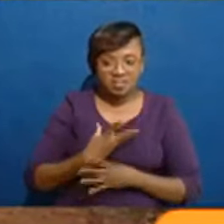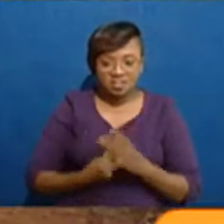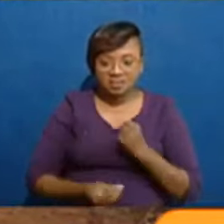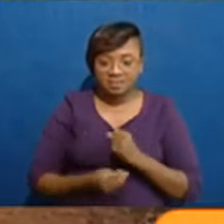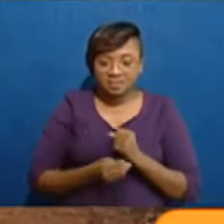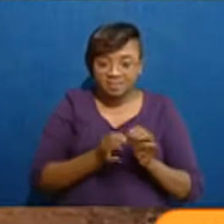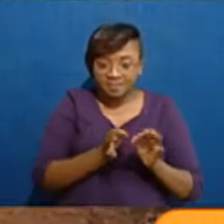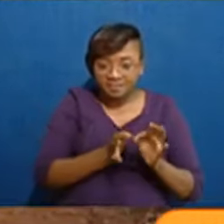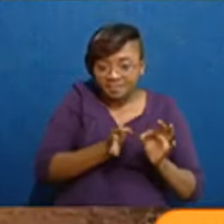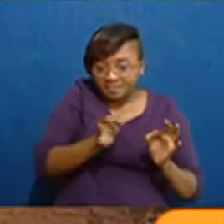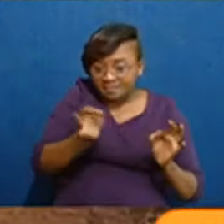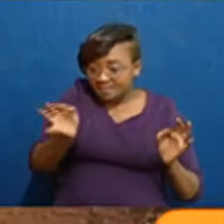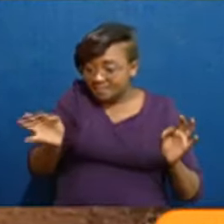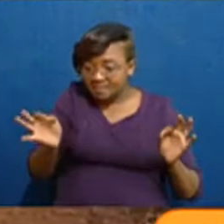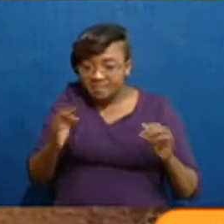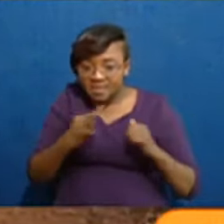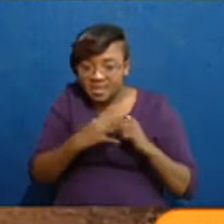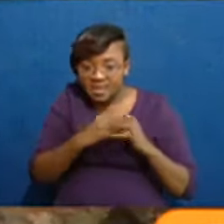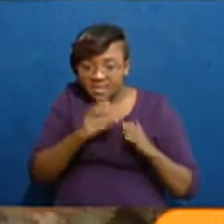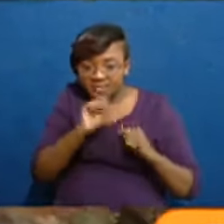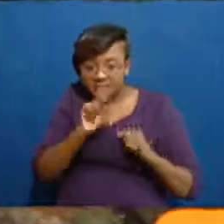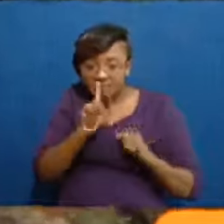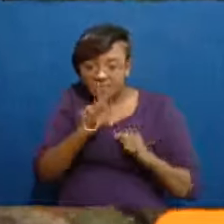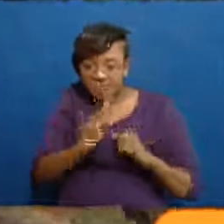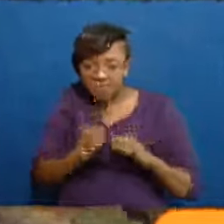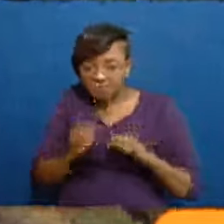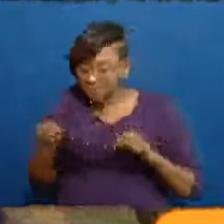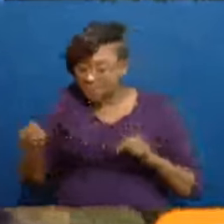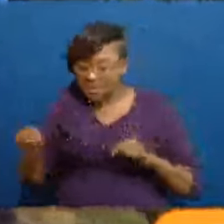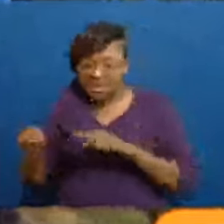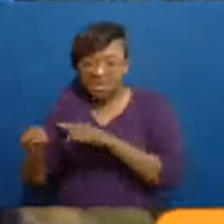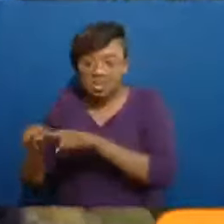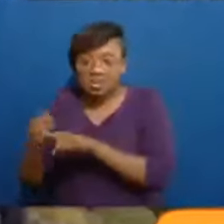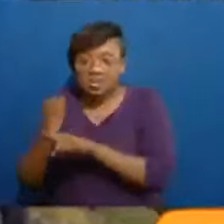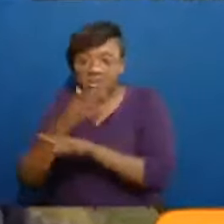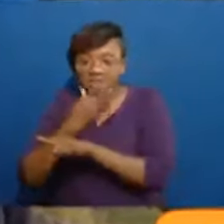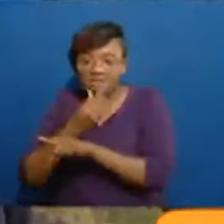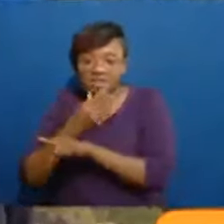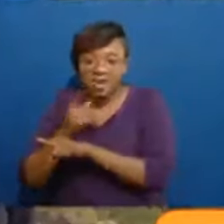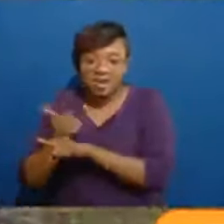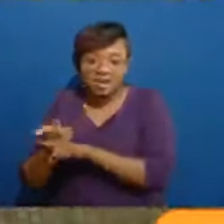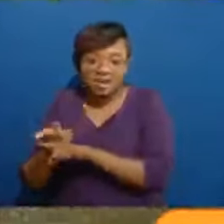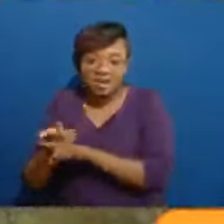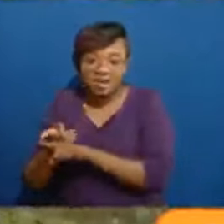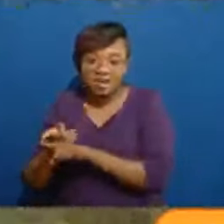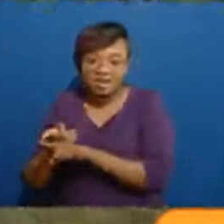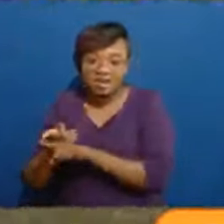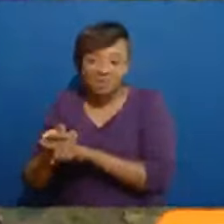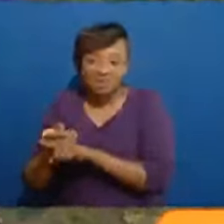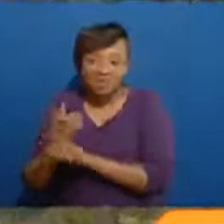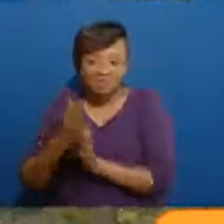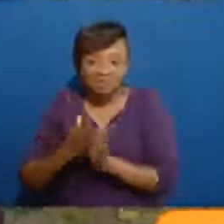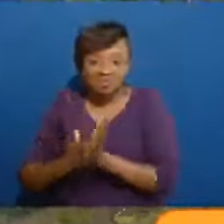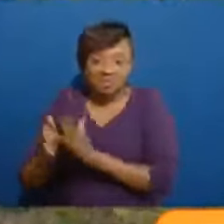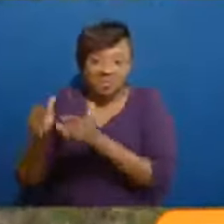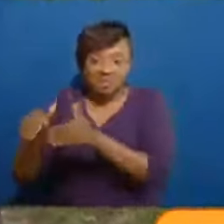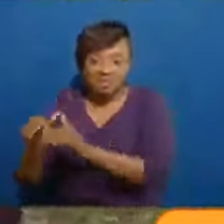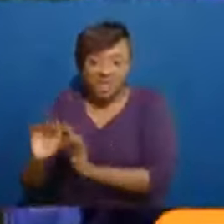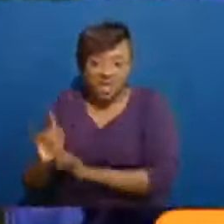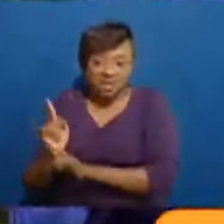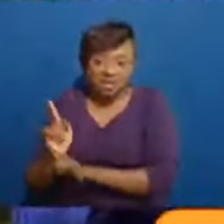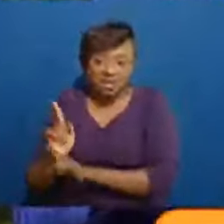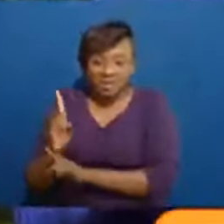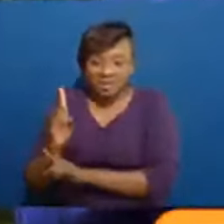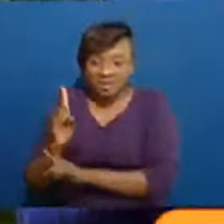85 kilometers away from Kamasengres village, burial arrangement is underway at the foot of Gwasi Hills. Dennis